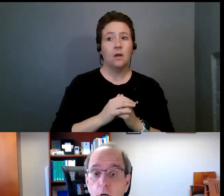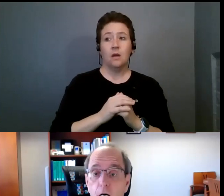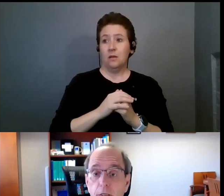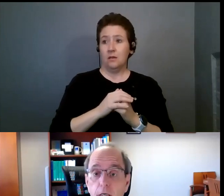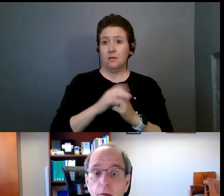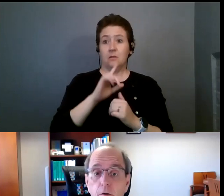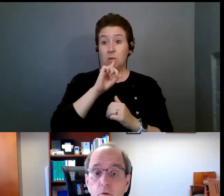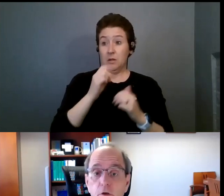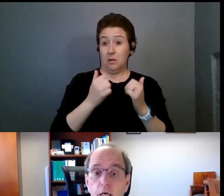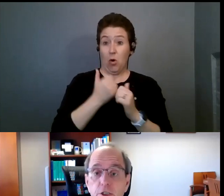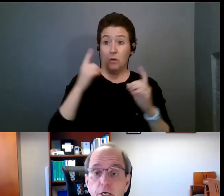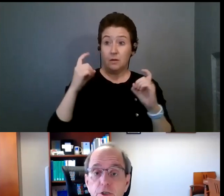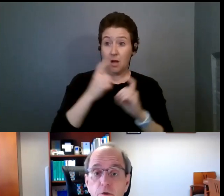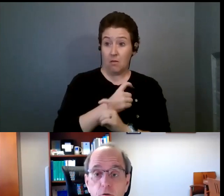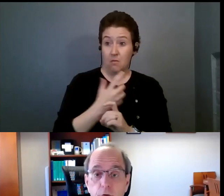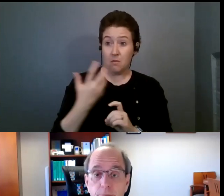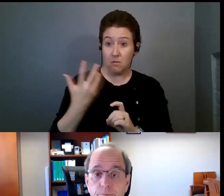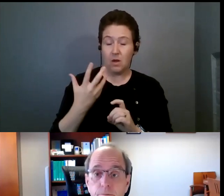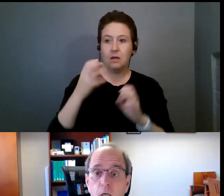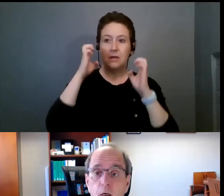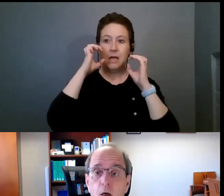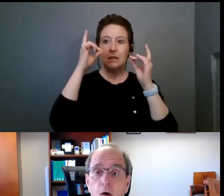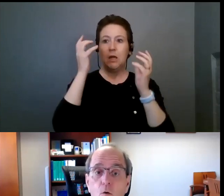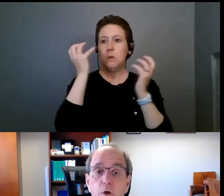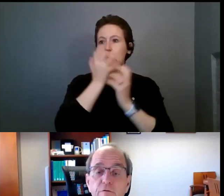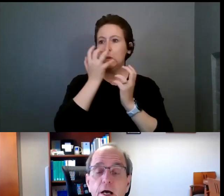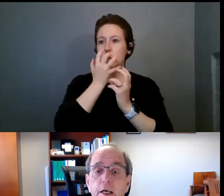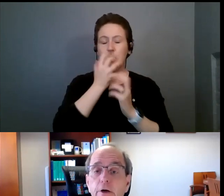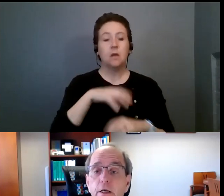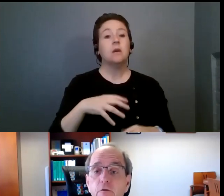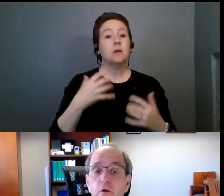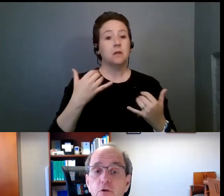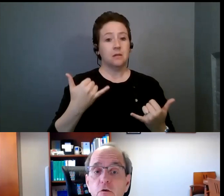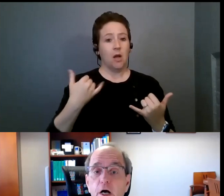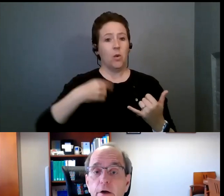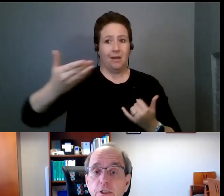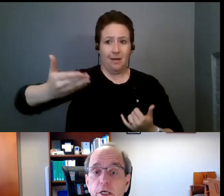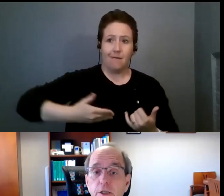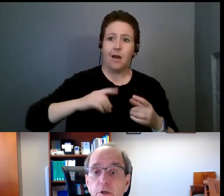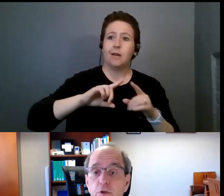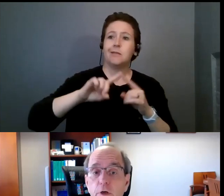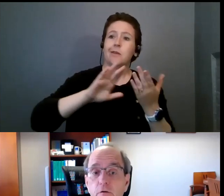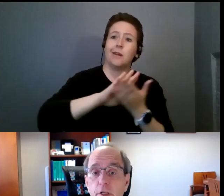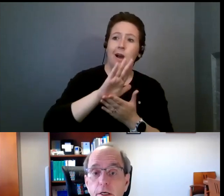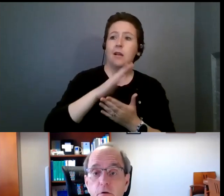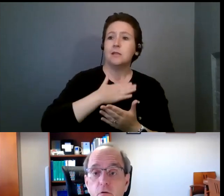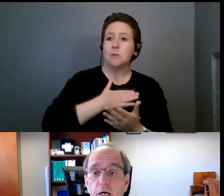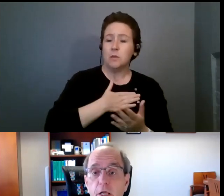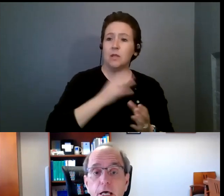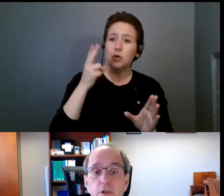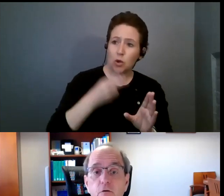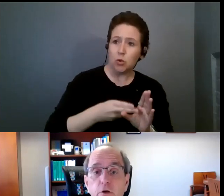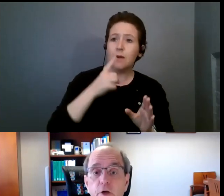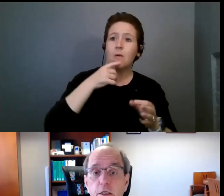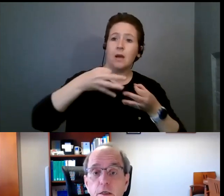more complicated than those to the Education Center. We invited area institutions of higher education to join us today to describe